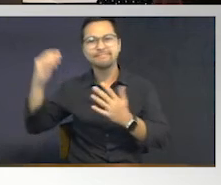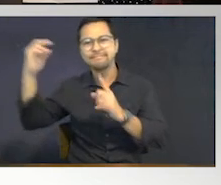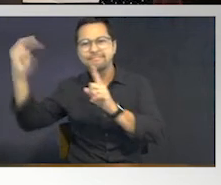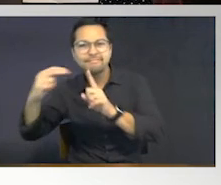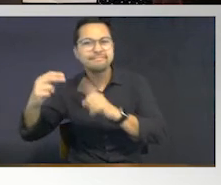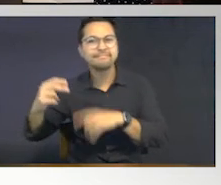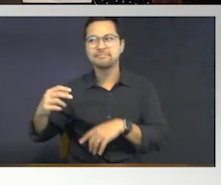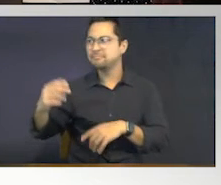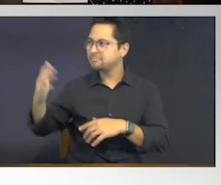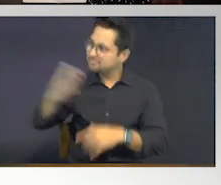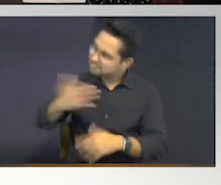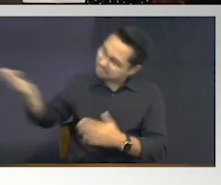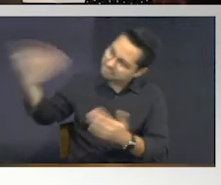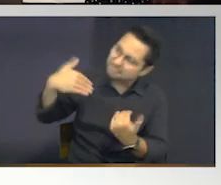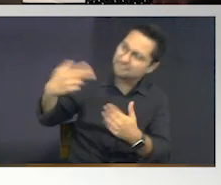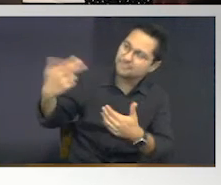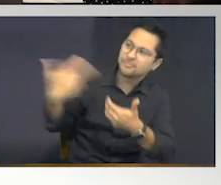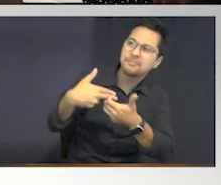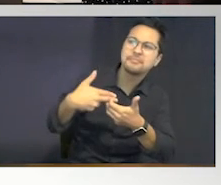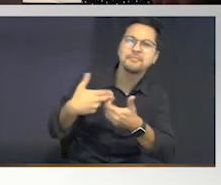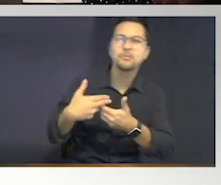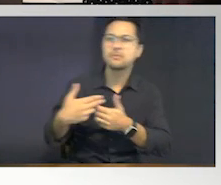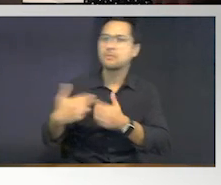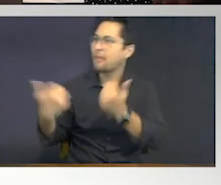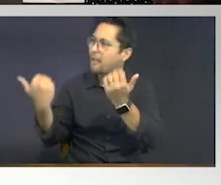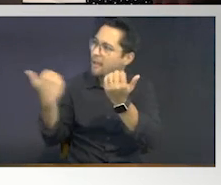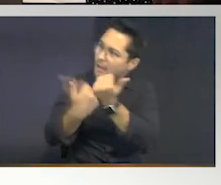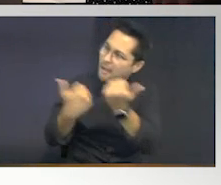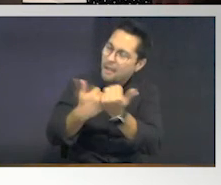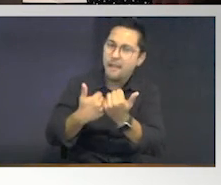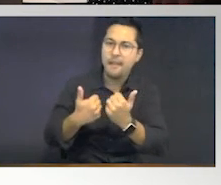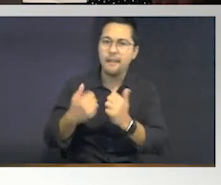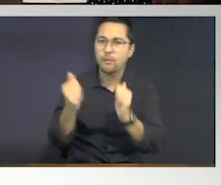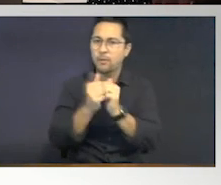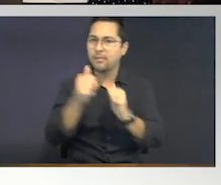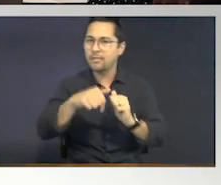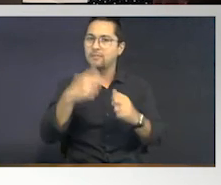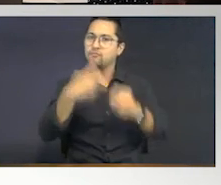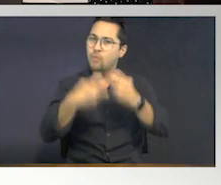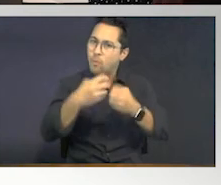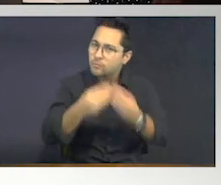come in the loop and assist with problem solving.